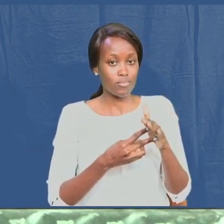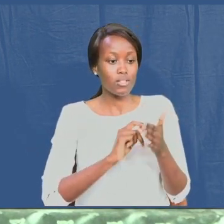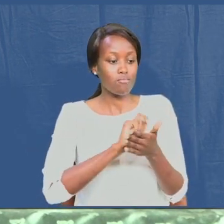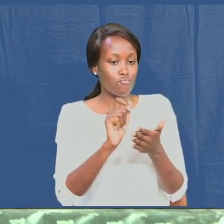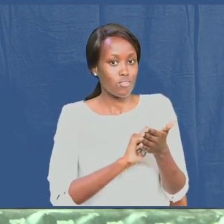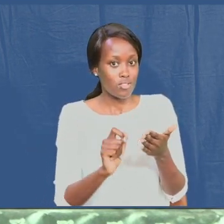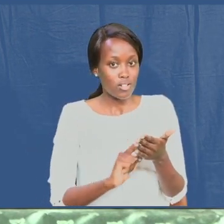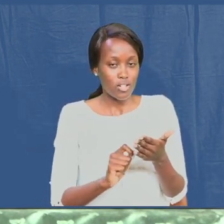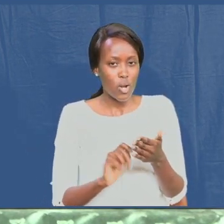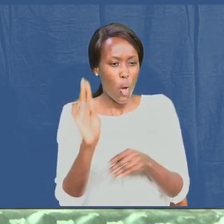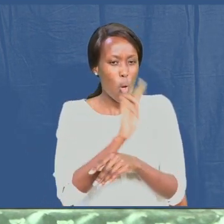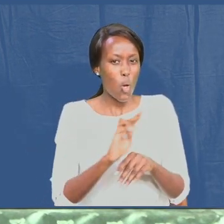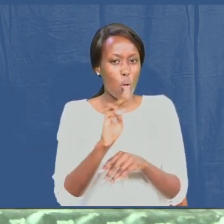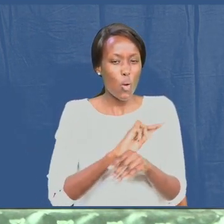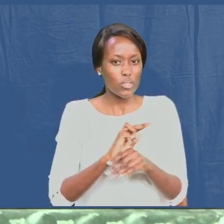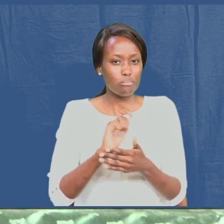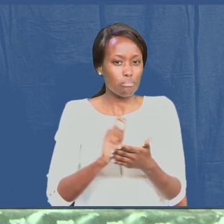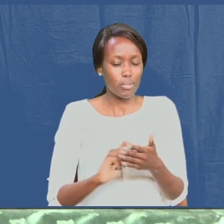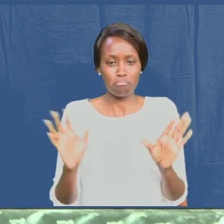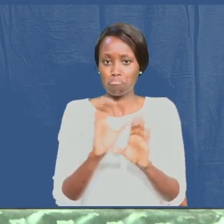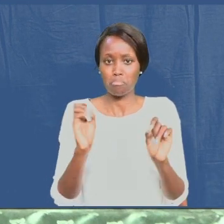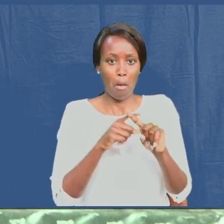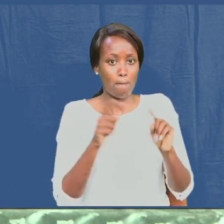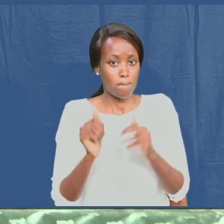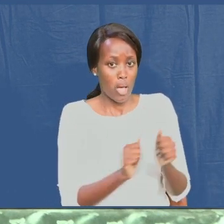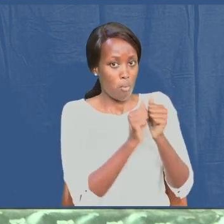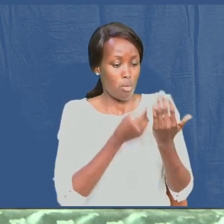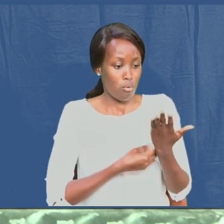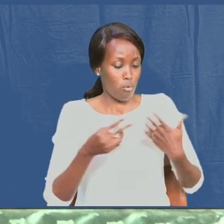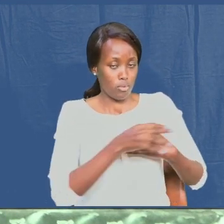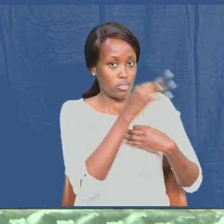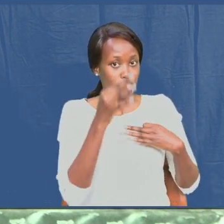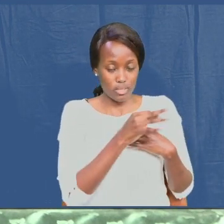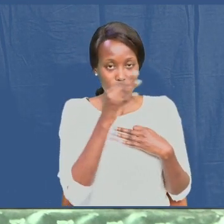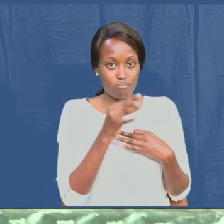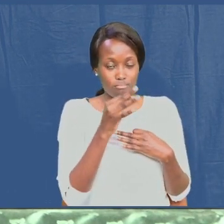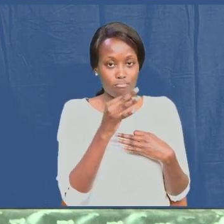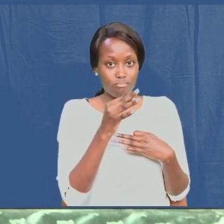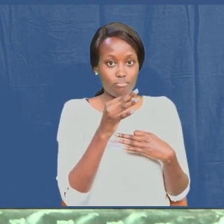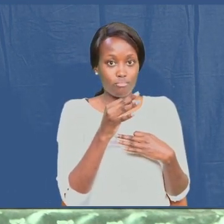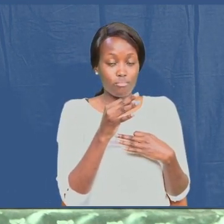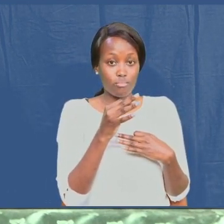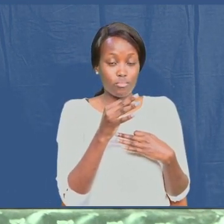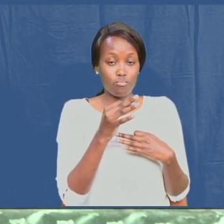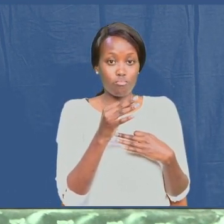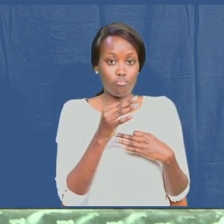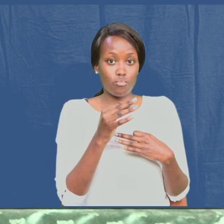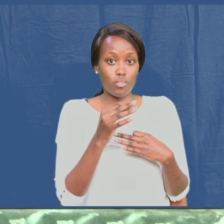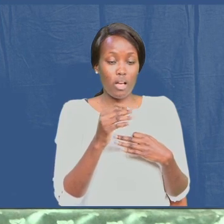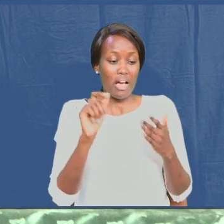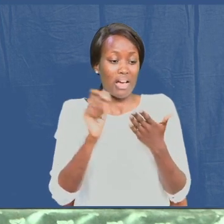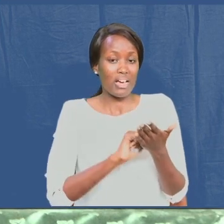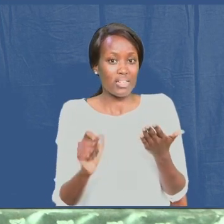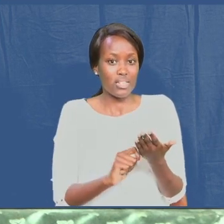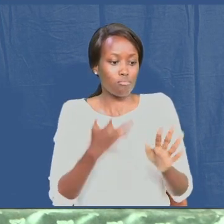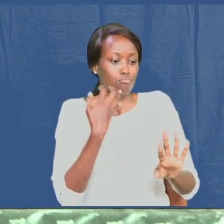not with ink, but with the Spirit of the living God, not on